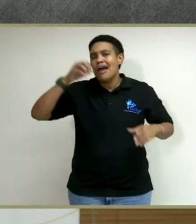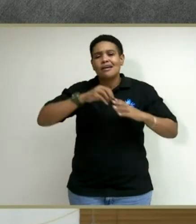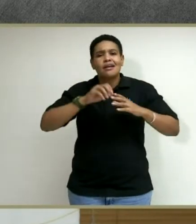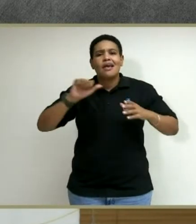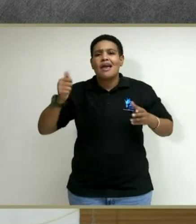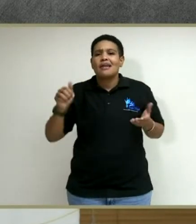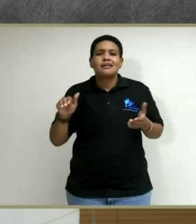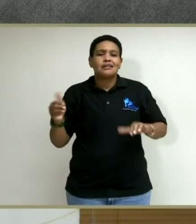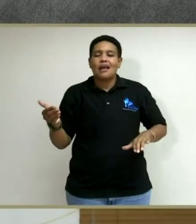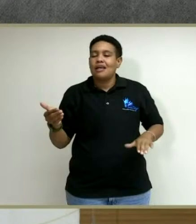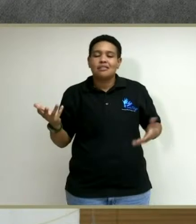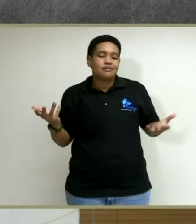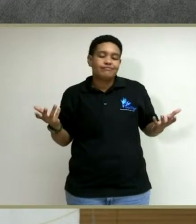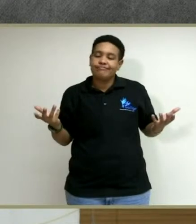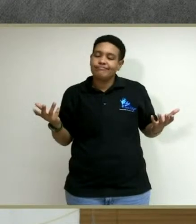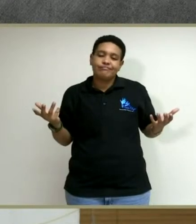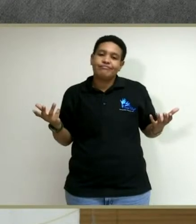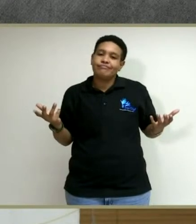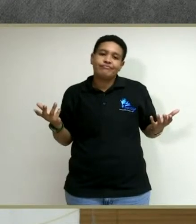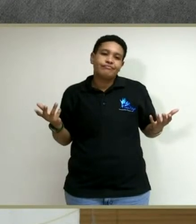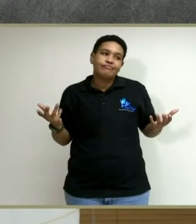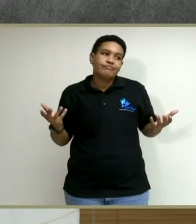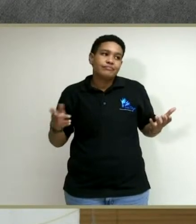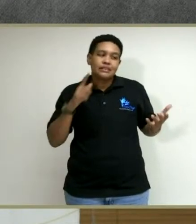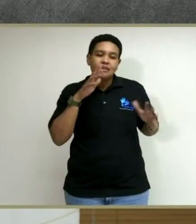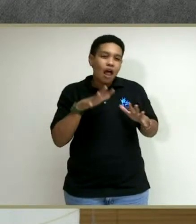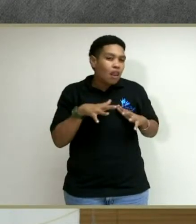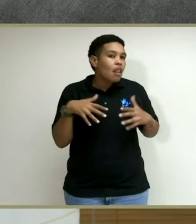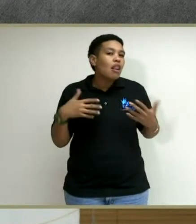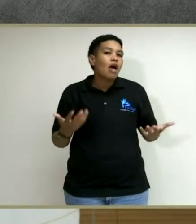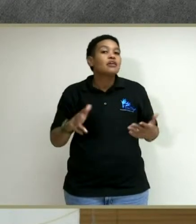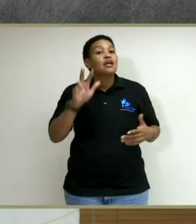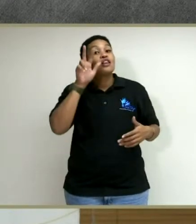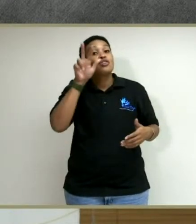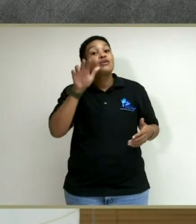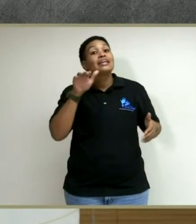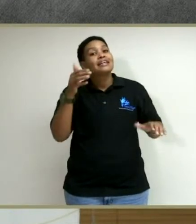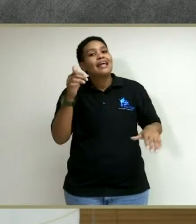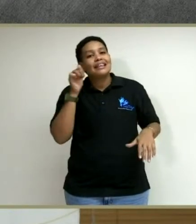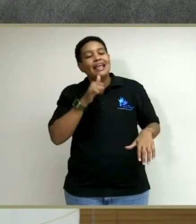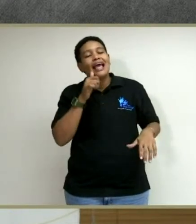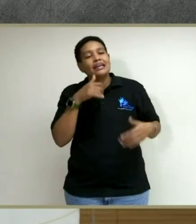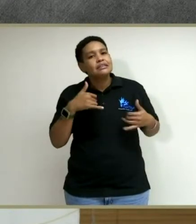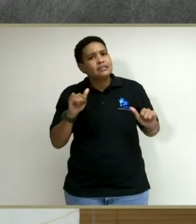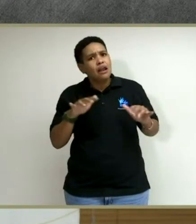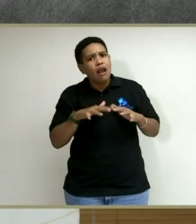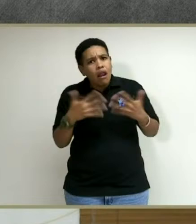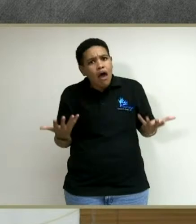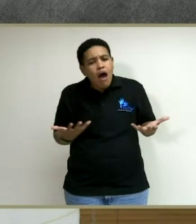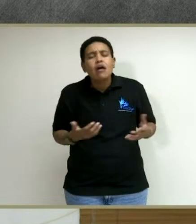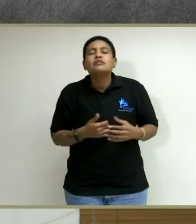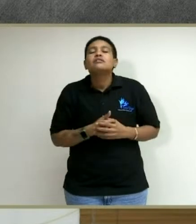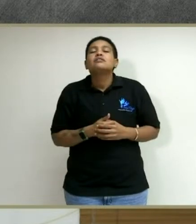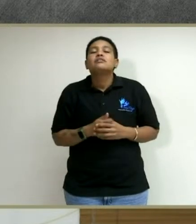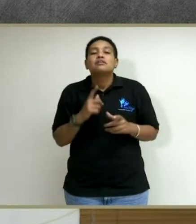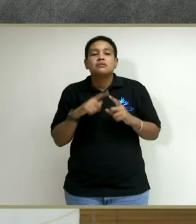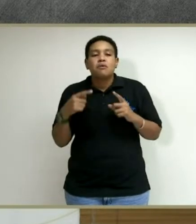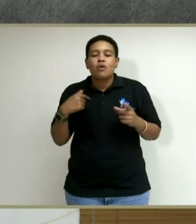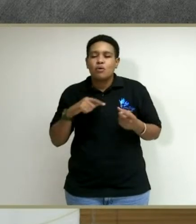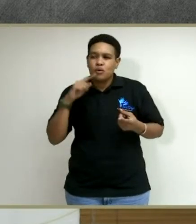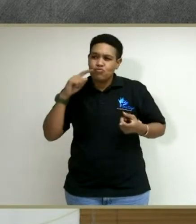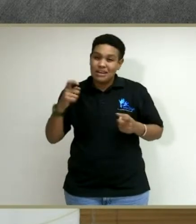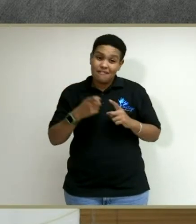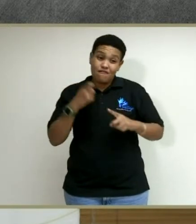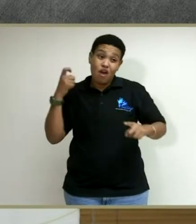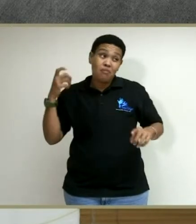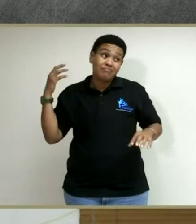deaths is a lot, and 3 deaths per day is still a lot. But we are coming